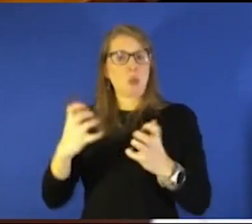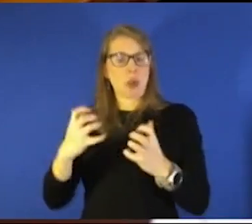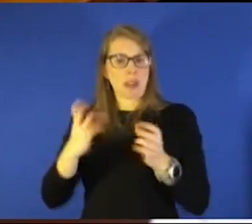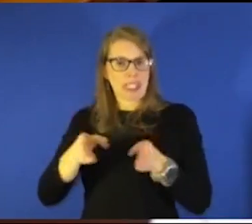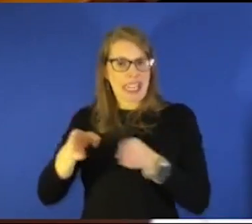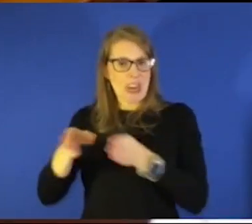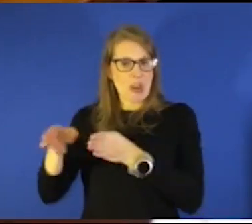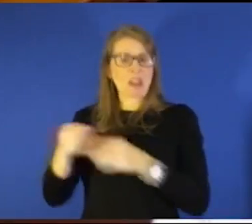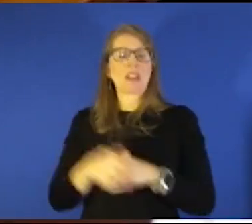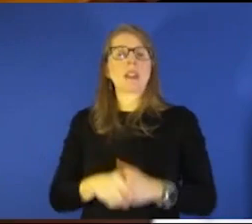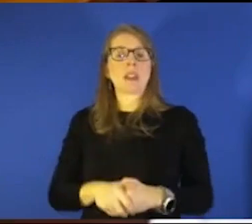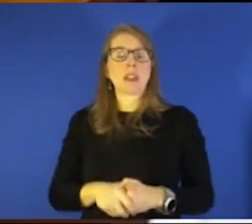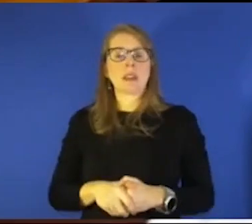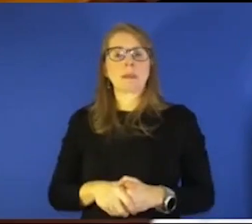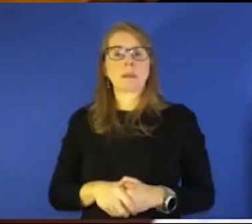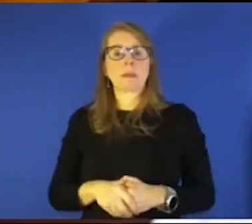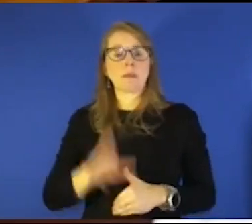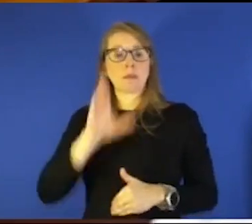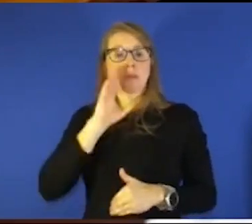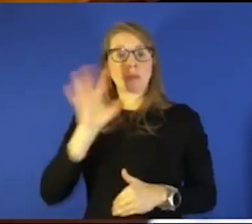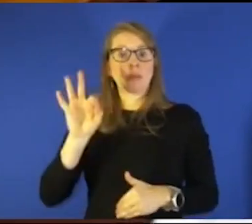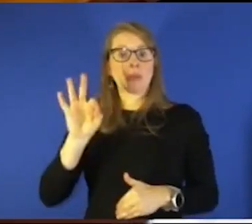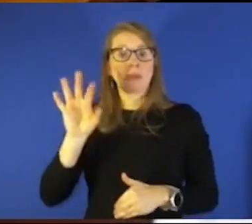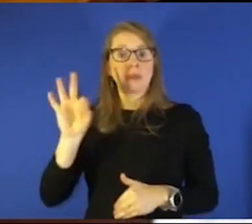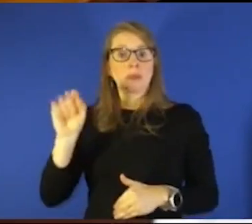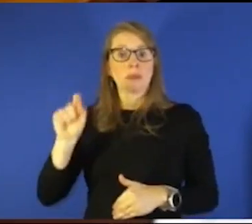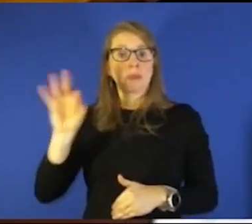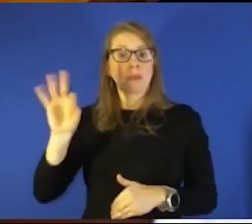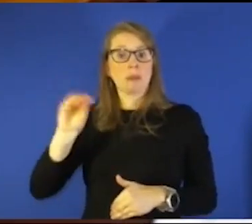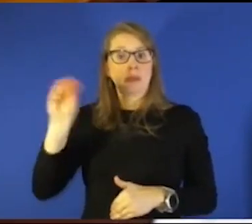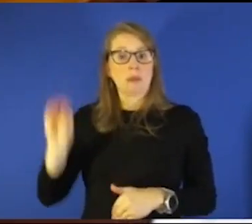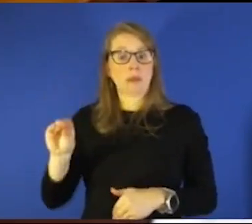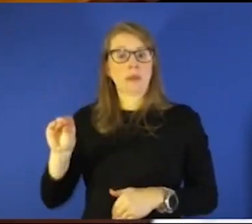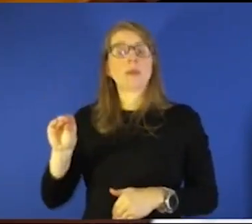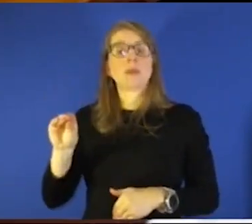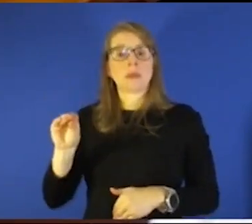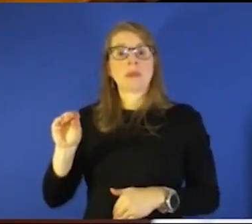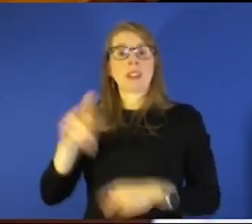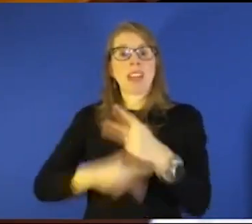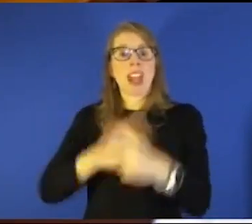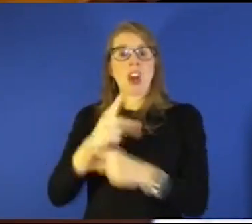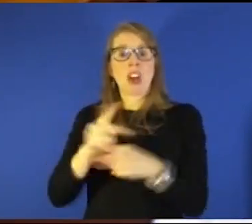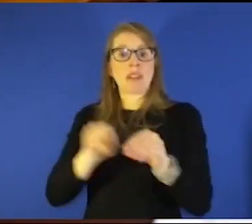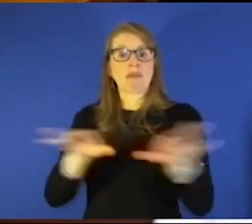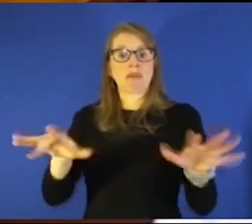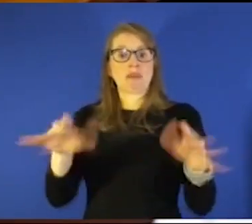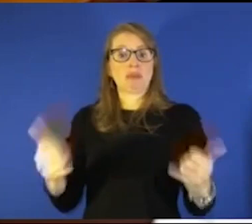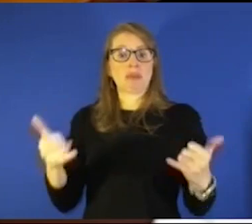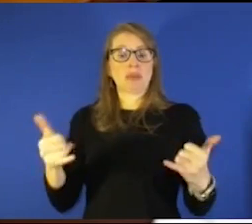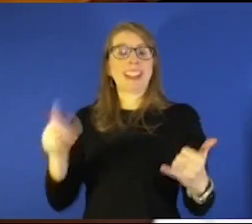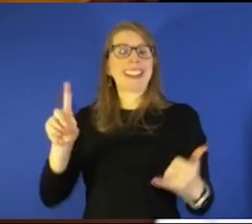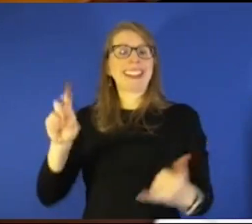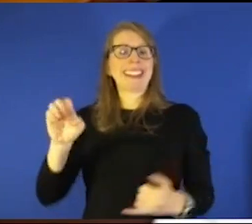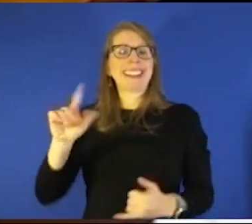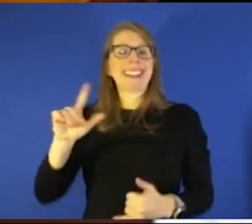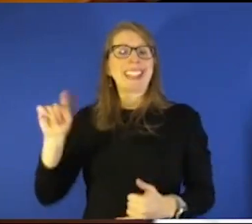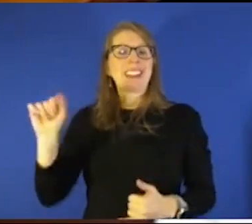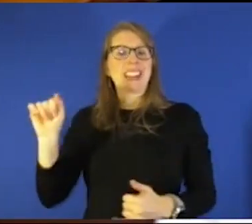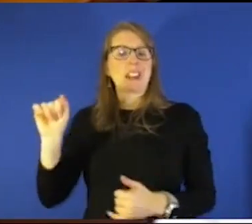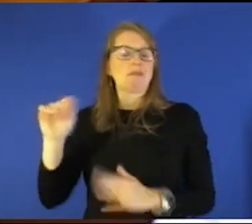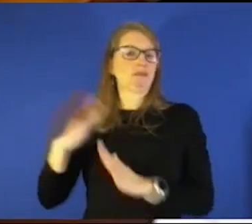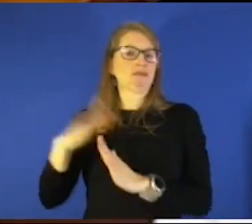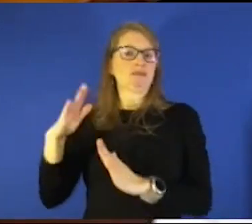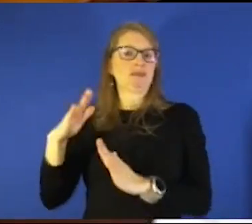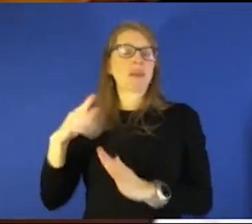but what we know is that 99.9% of the variants that are out there right now are the Delta variant. So I think it's safe